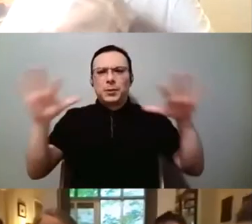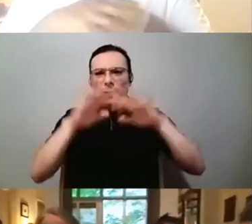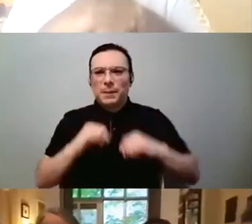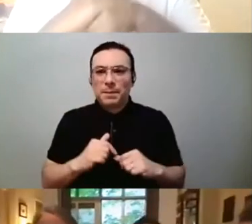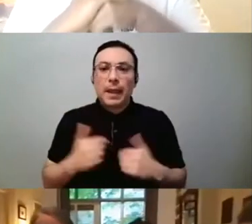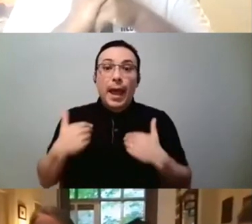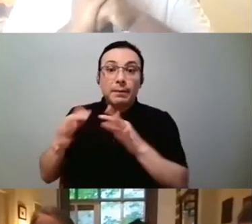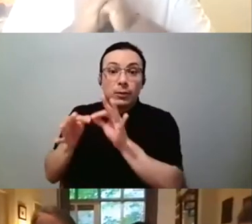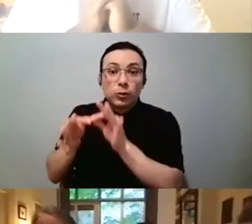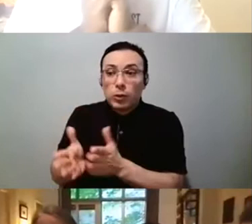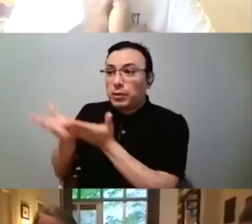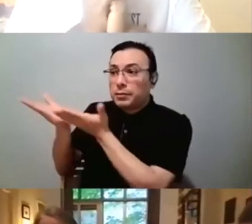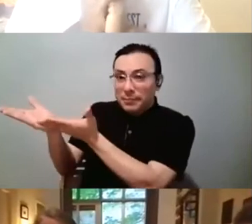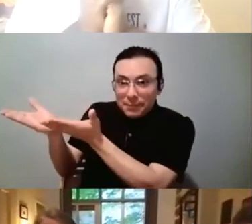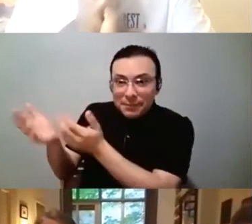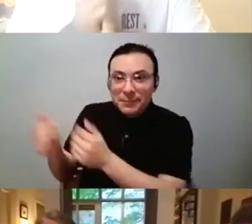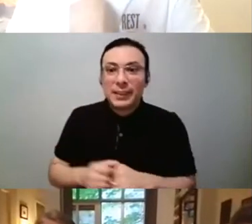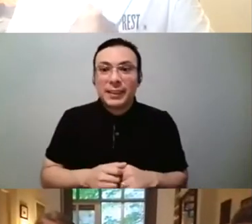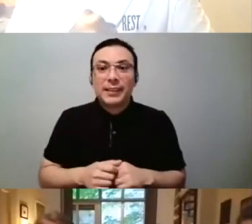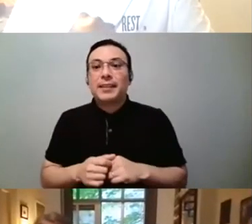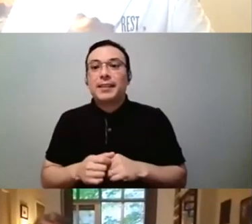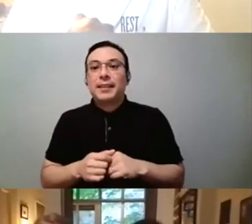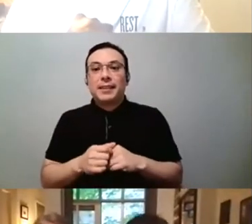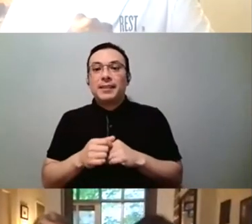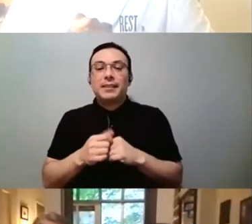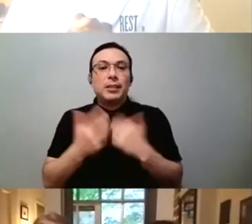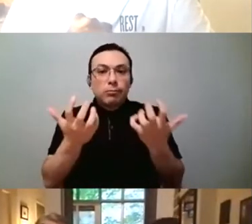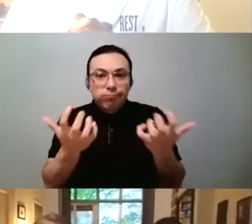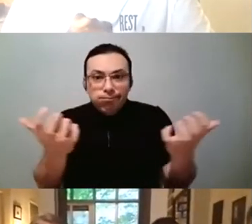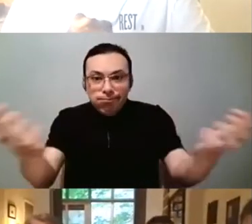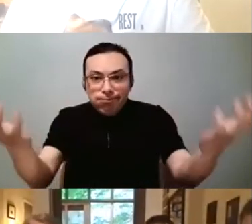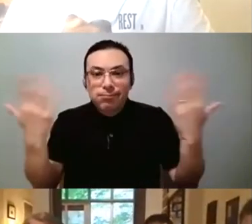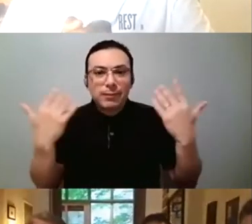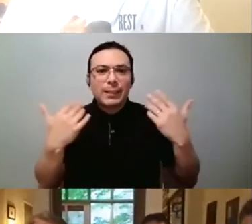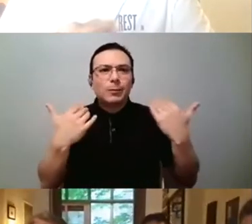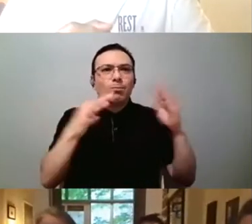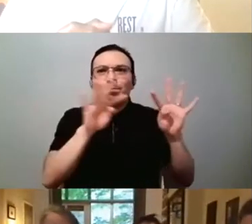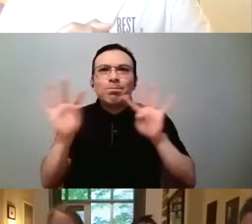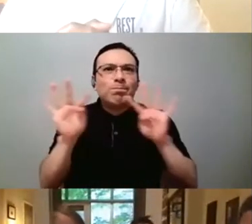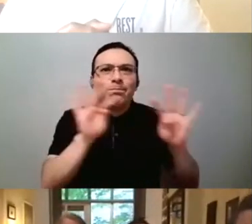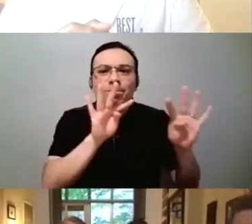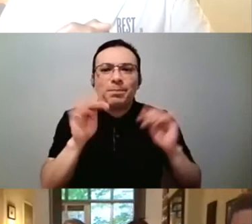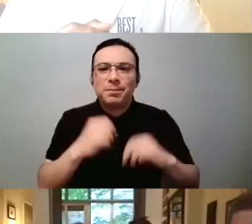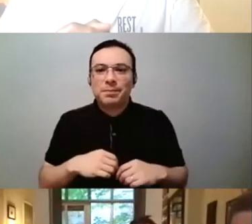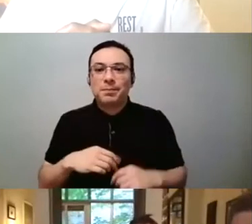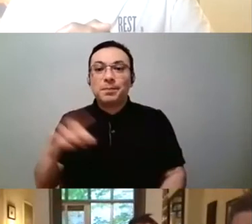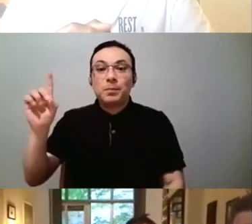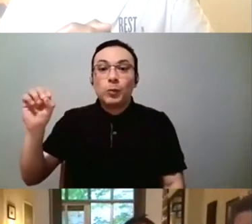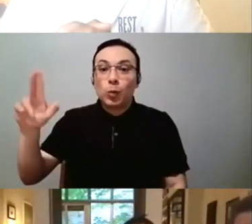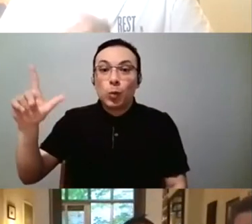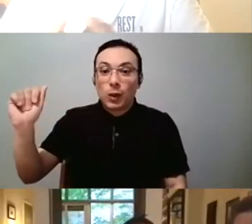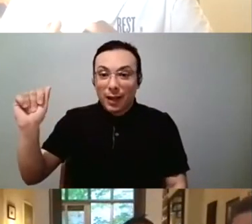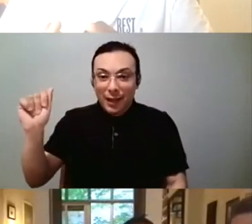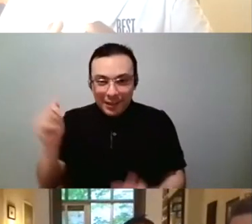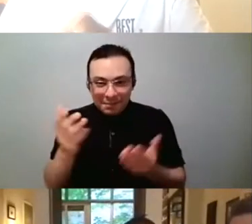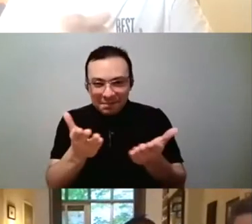interpretation, to the beautiful audience, to our doulas who are on and